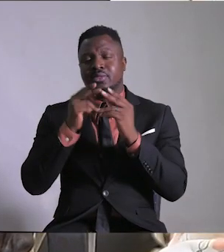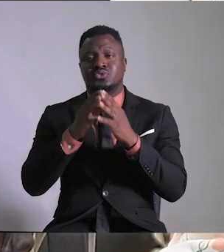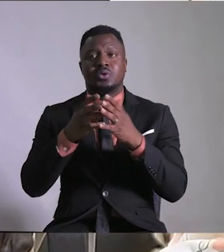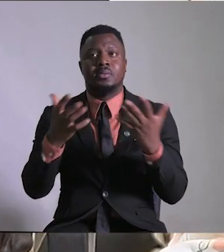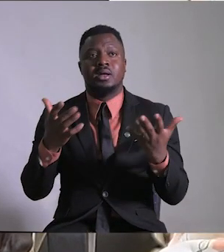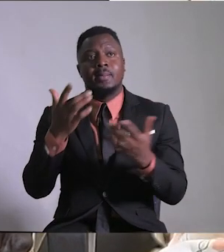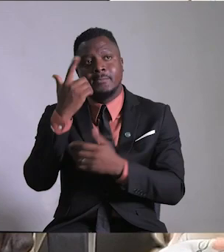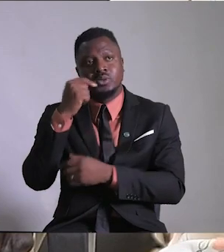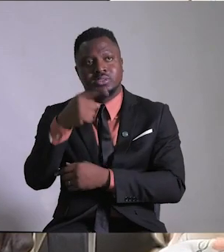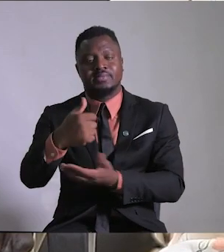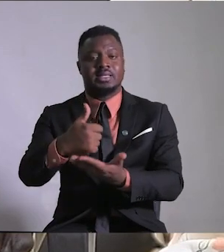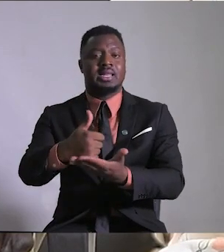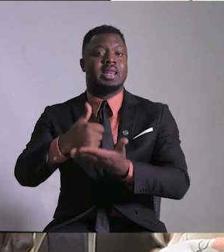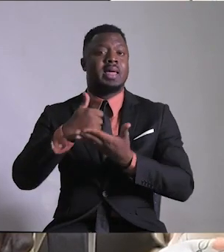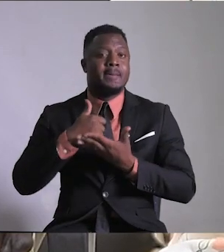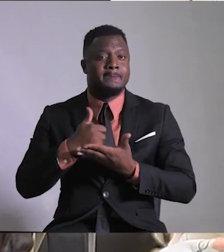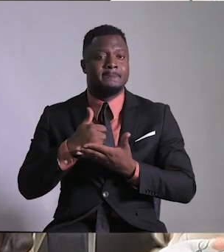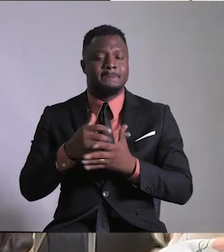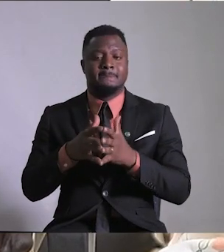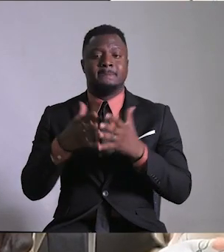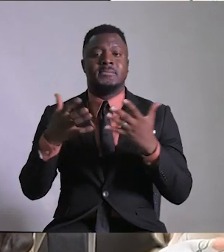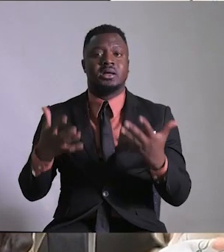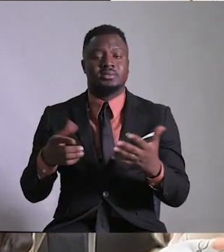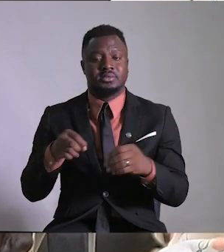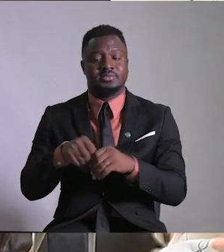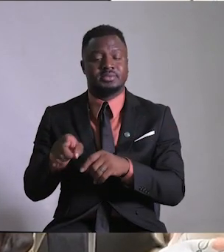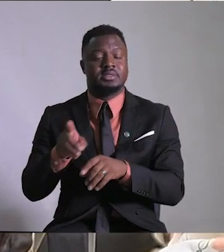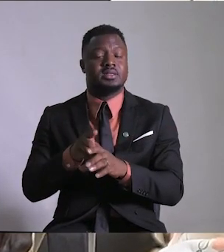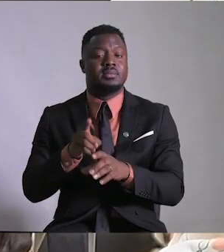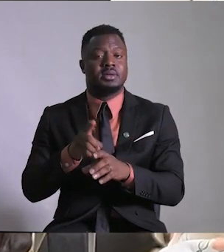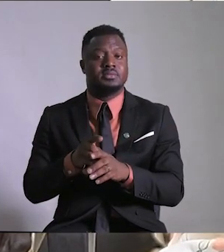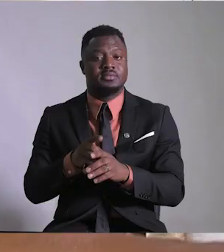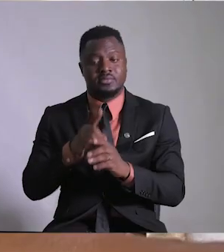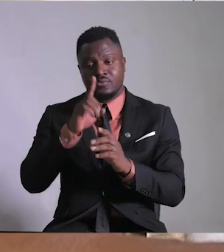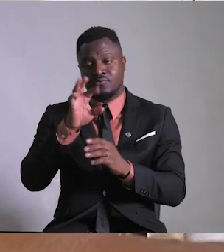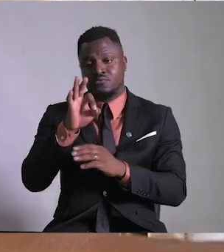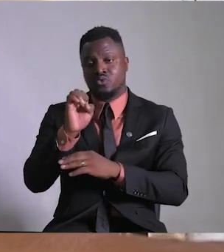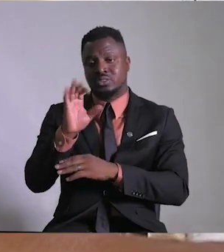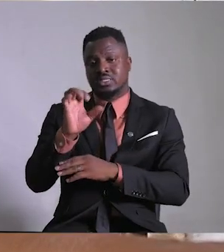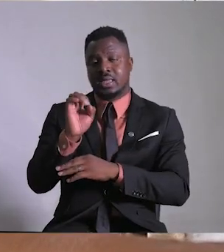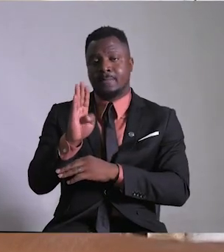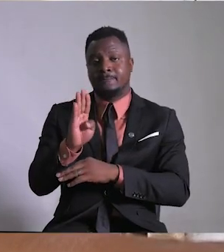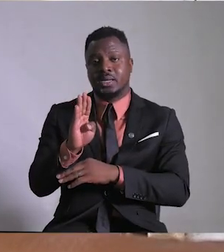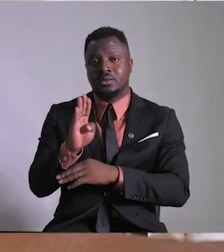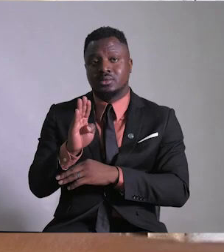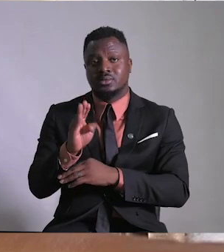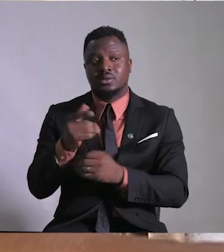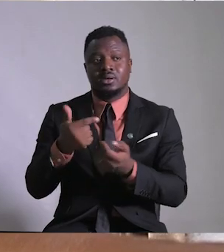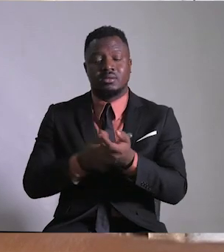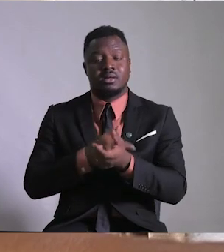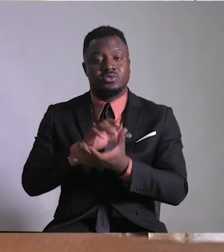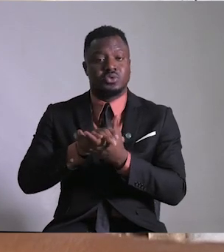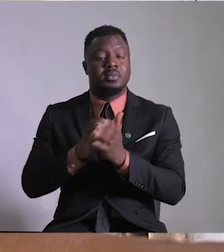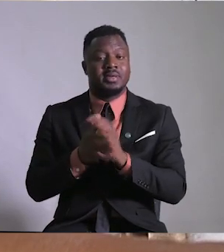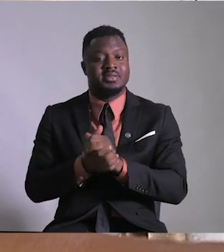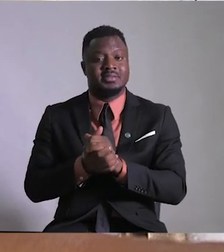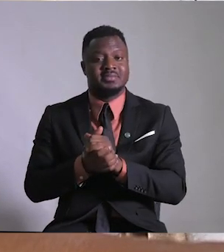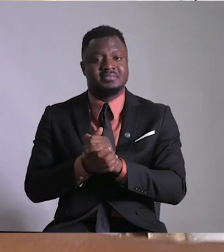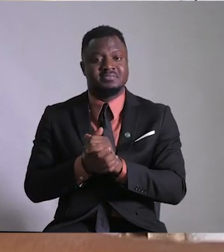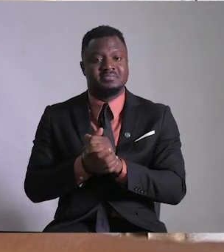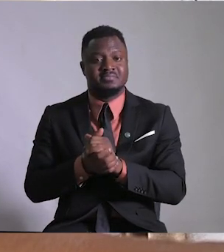much because they help Modulu district disability. FOCEP and Ghana